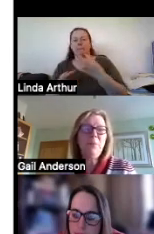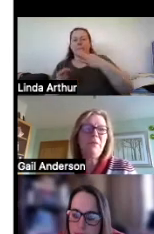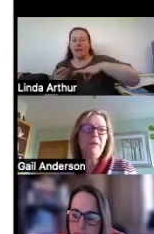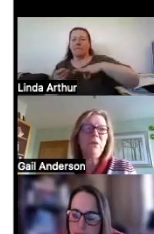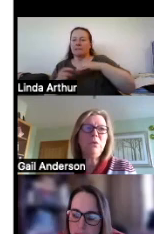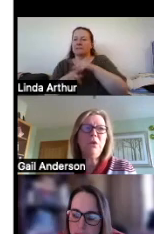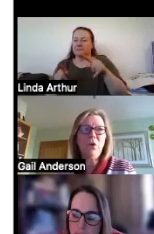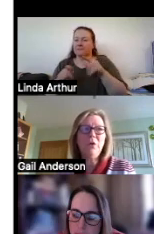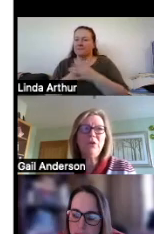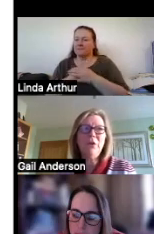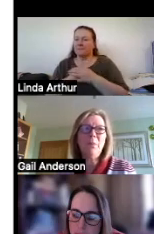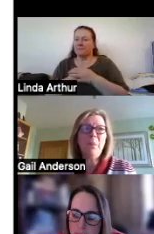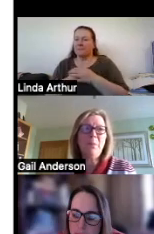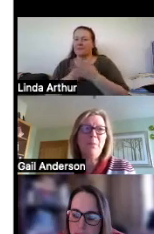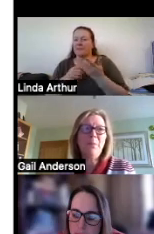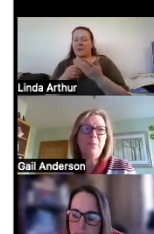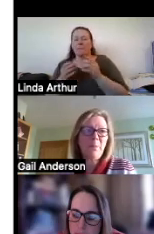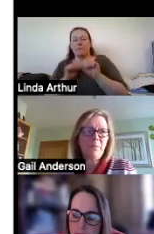will prevent those longer term